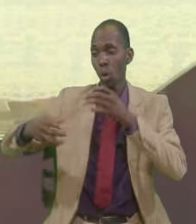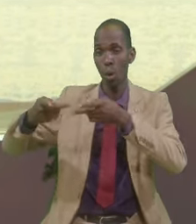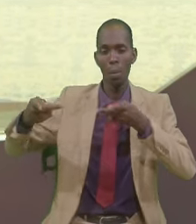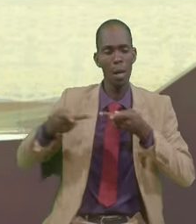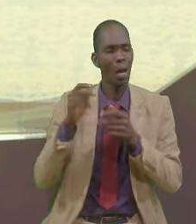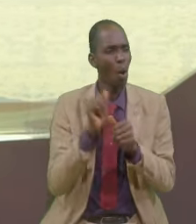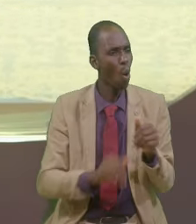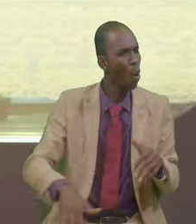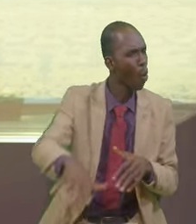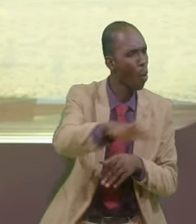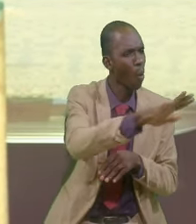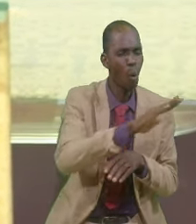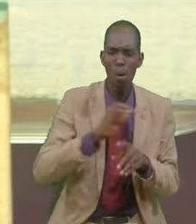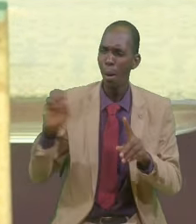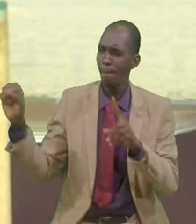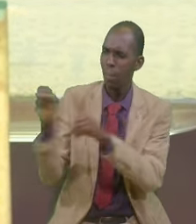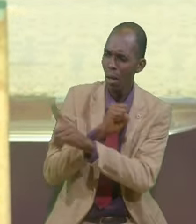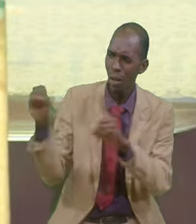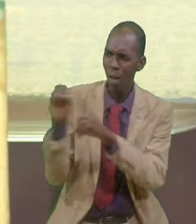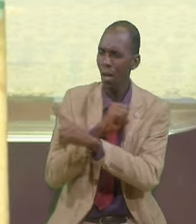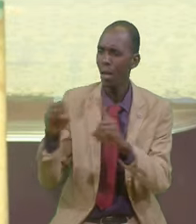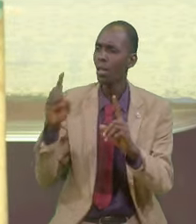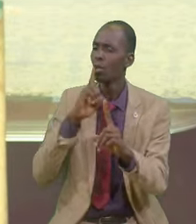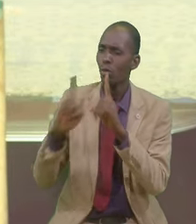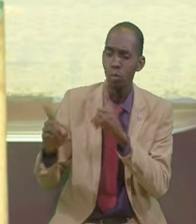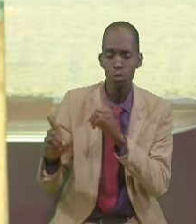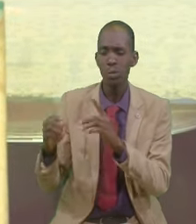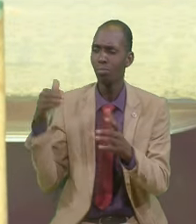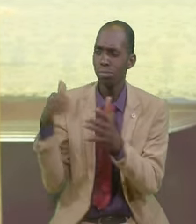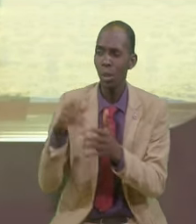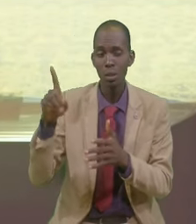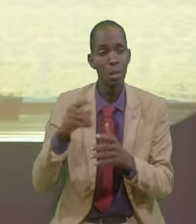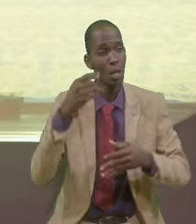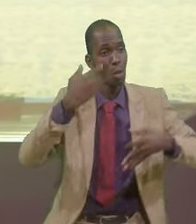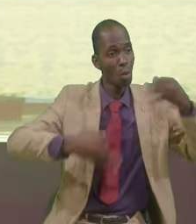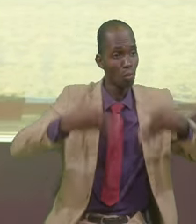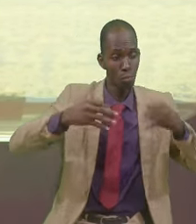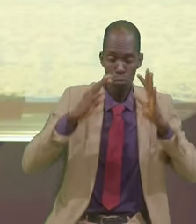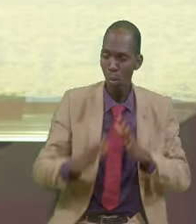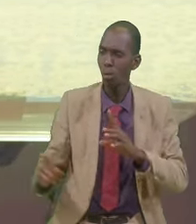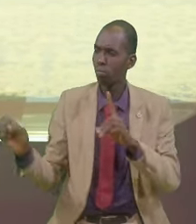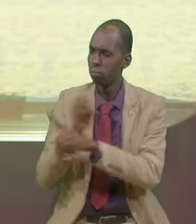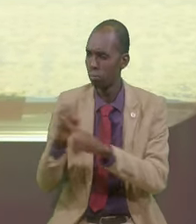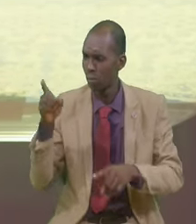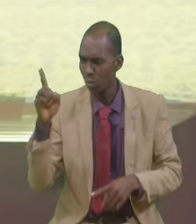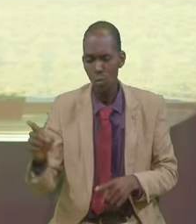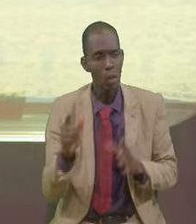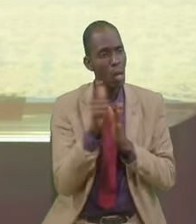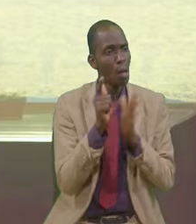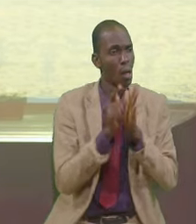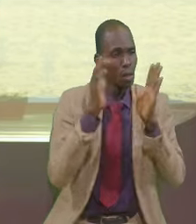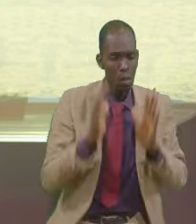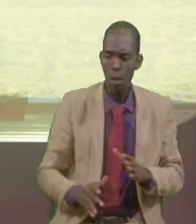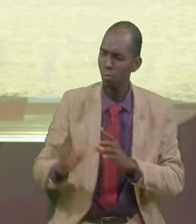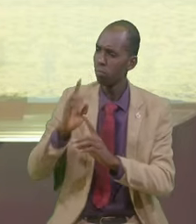against him. Witnesses speak against him. Lawyers speak against him. Advocates speak against him. His own conscience speaks against